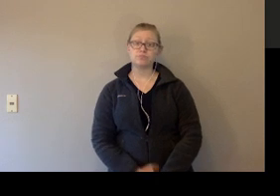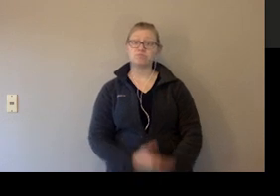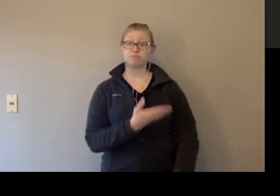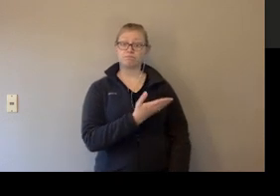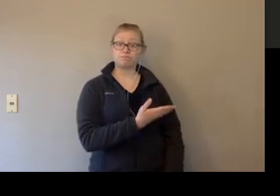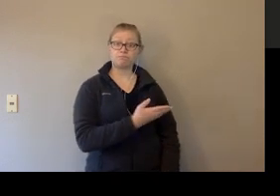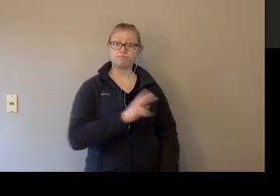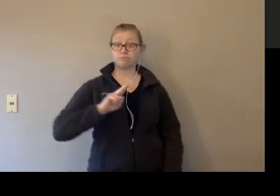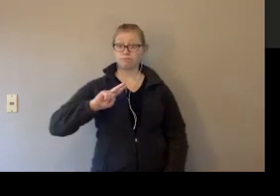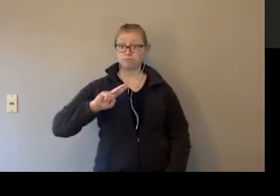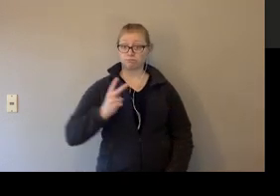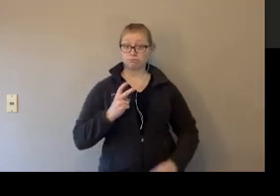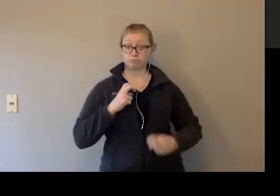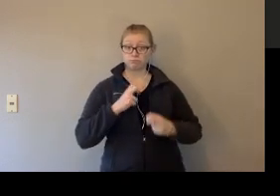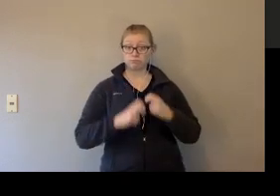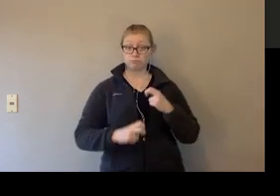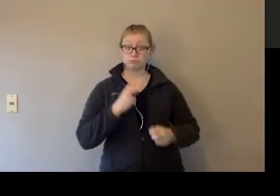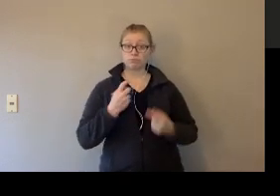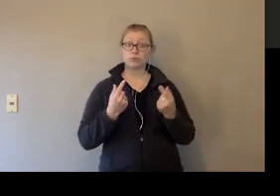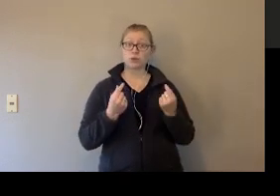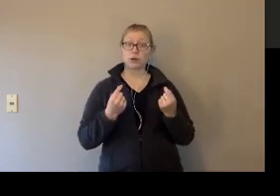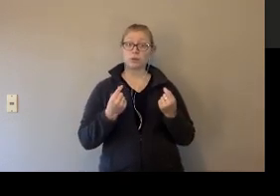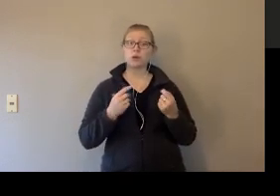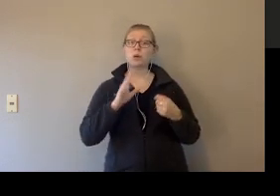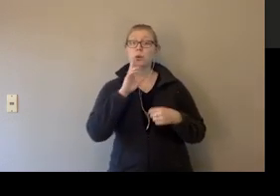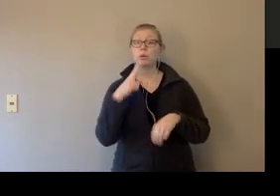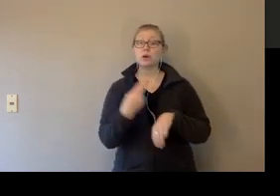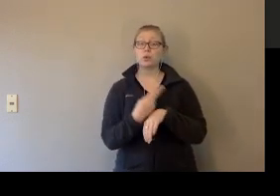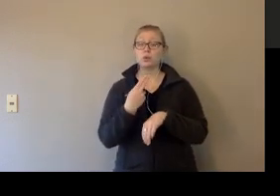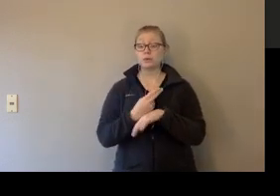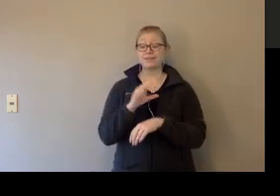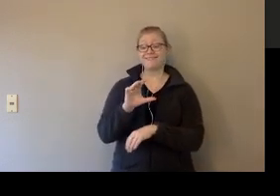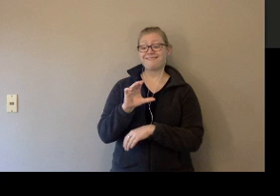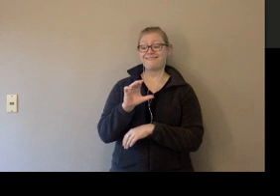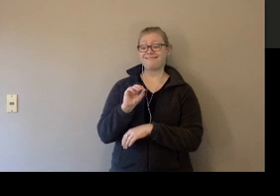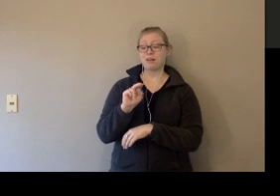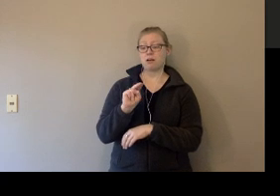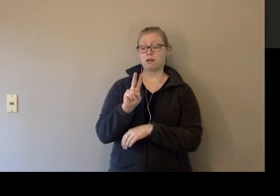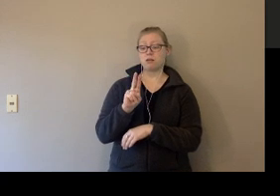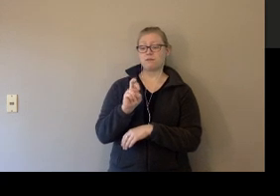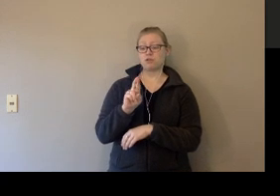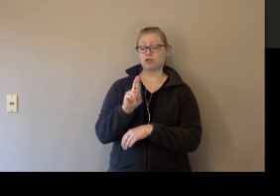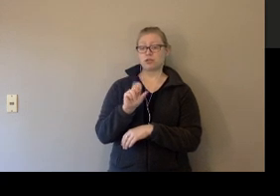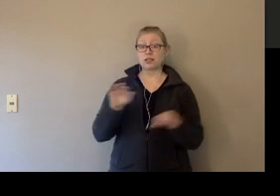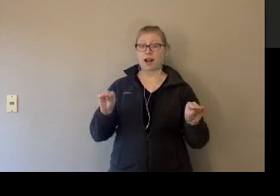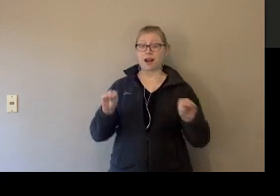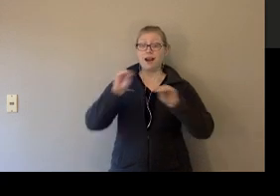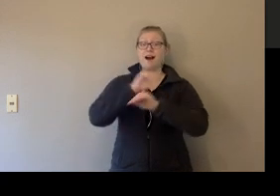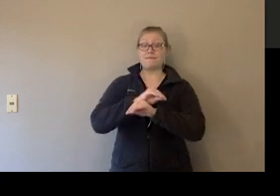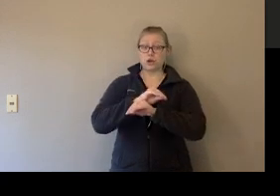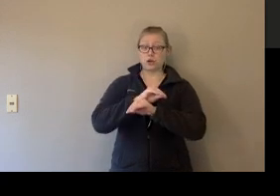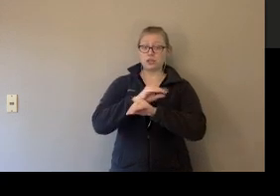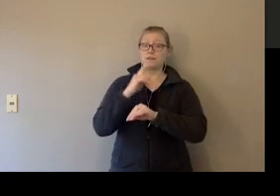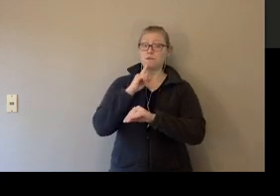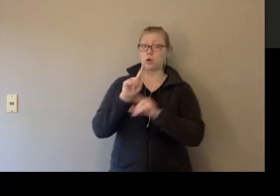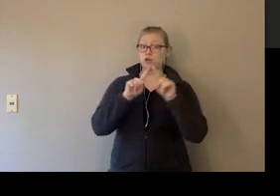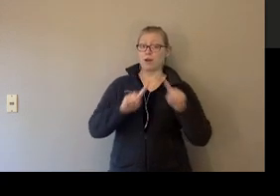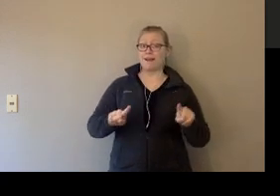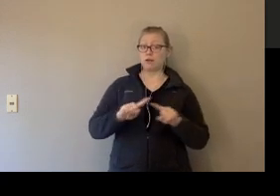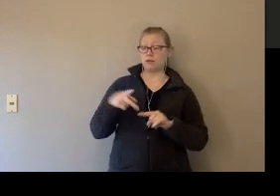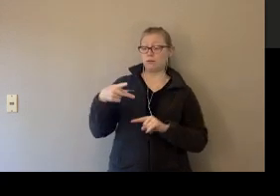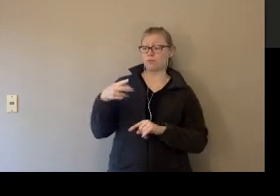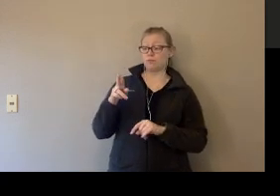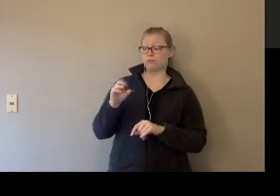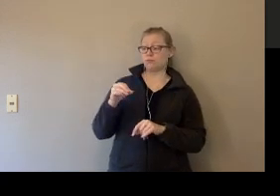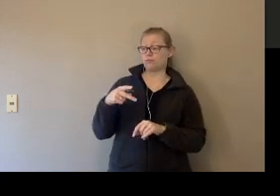So in the second problem, we're going to use the converse of the triangle proportionality theorem. And